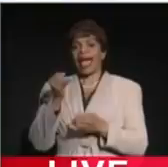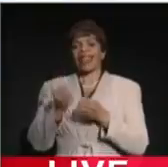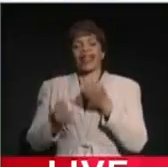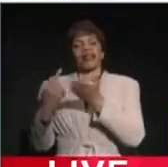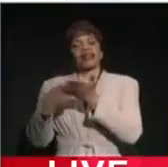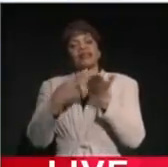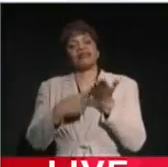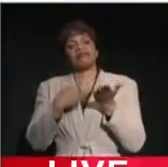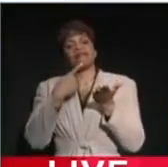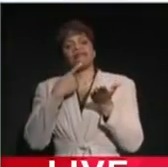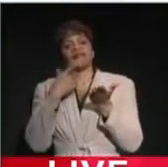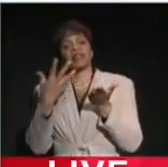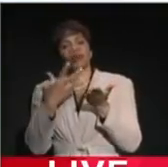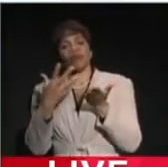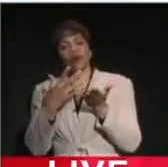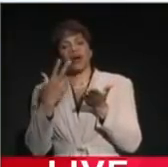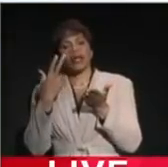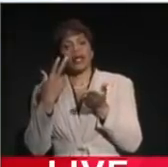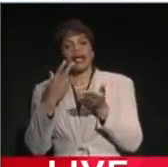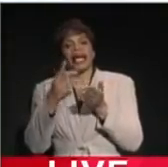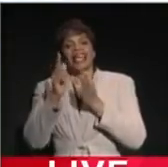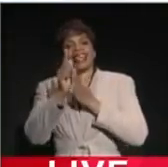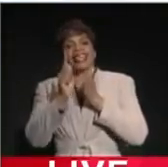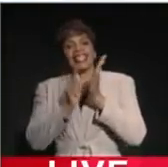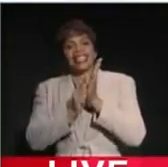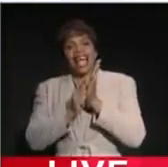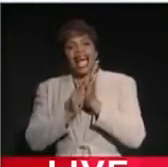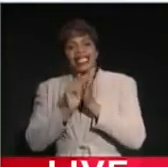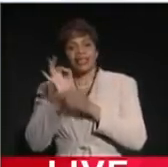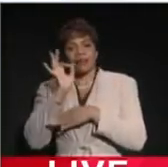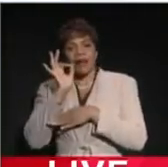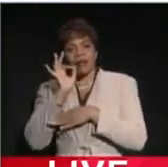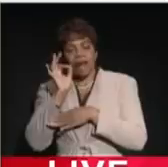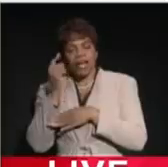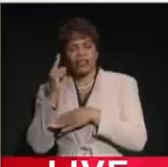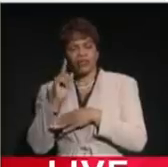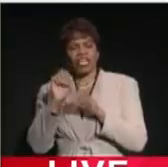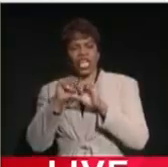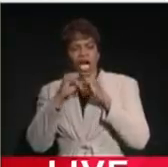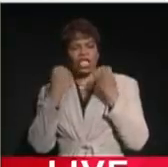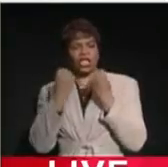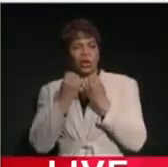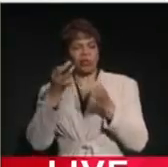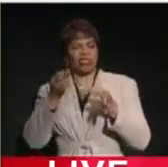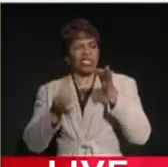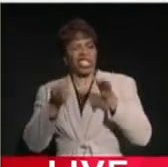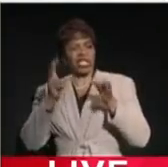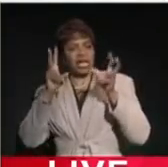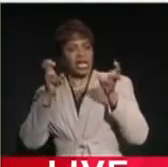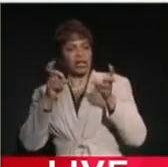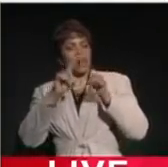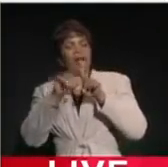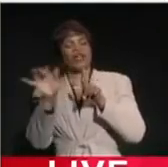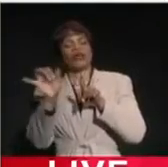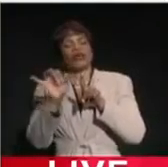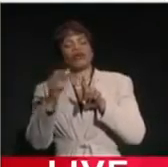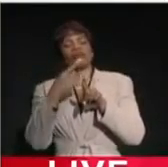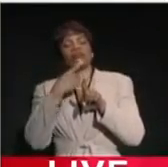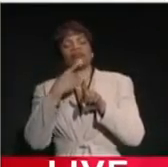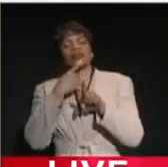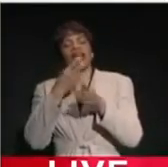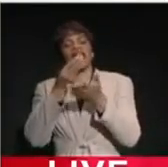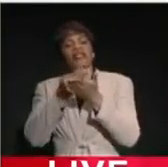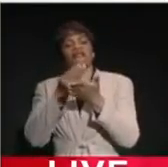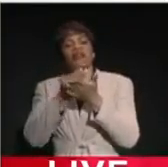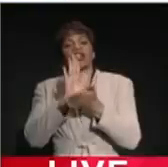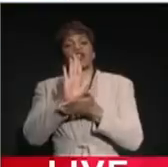you said that legalizing marijuana for you is primarily a social justice issue. Yes. Well, you've also said, though, that to fund many